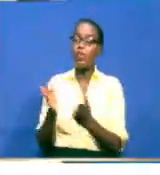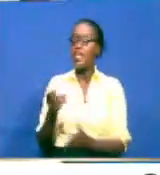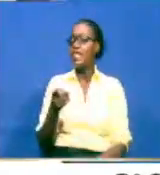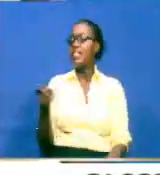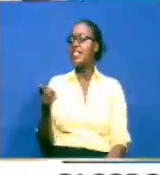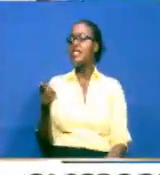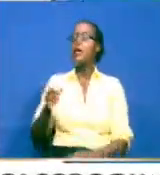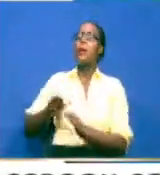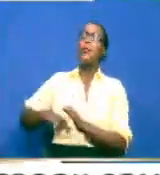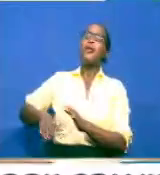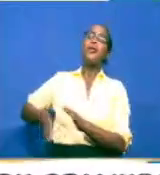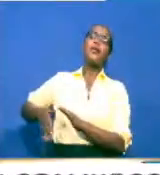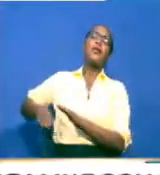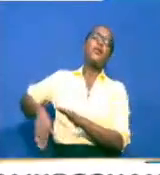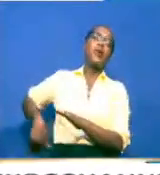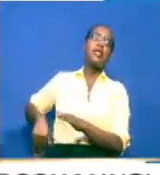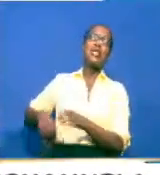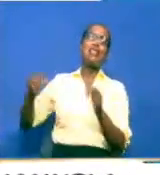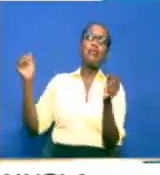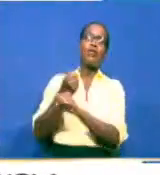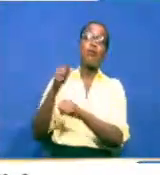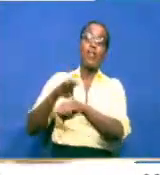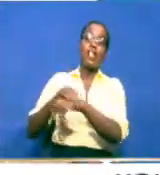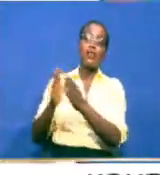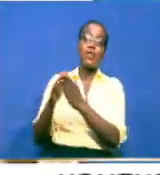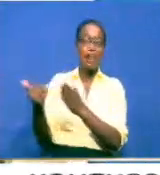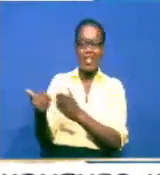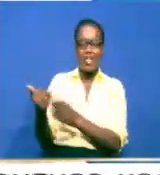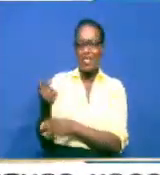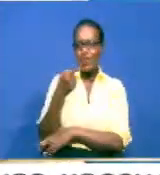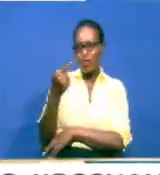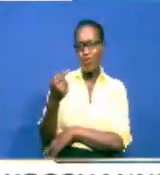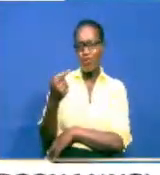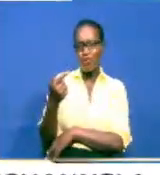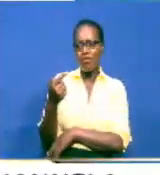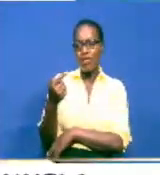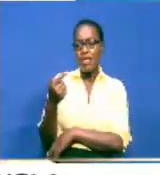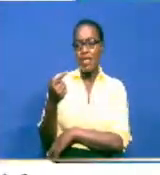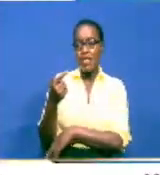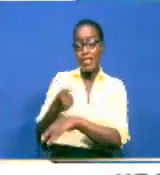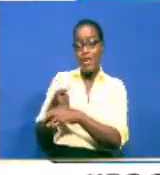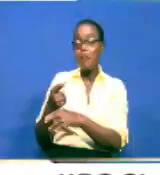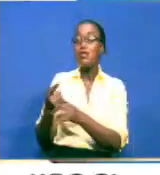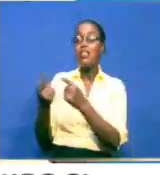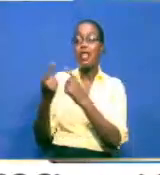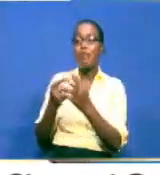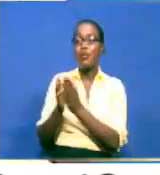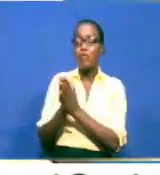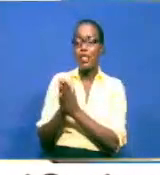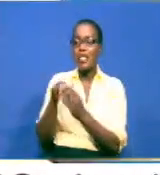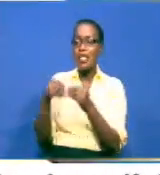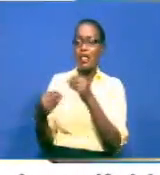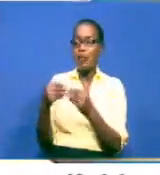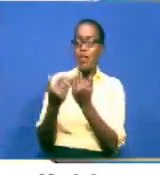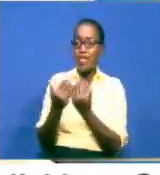lagged behind and there's no way they'll catch up with the rest. So I want to say that when it comes to children with disabilities during this